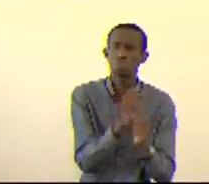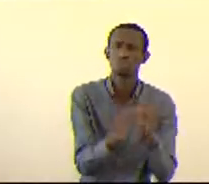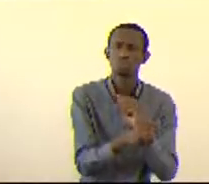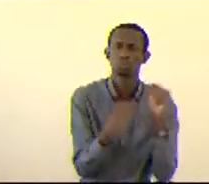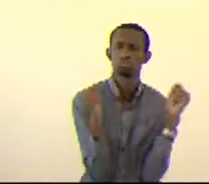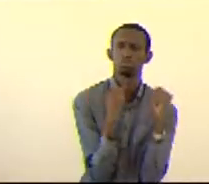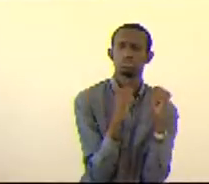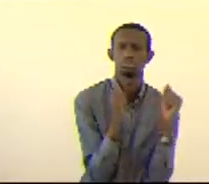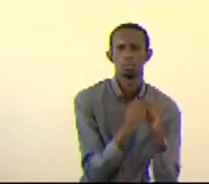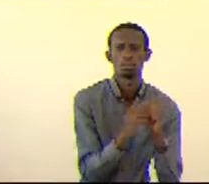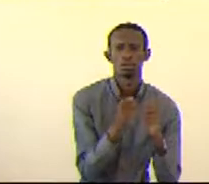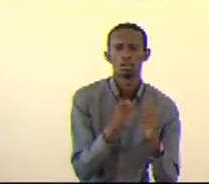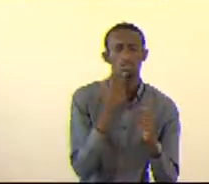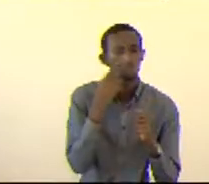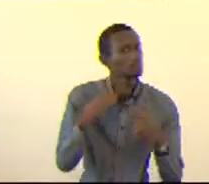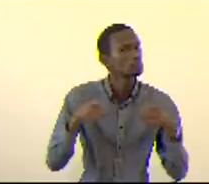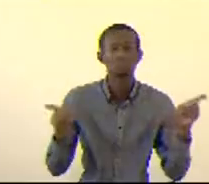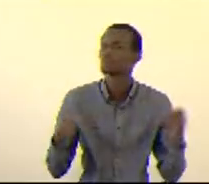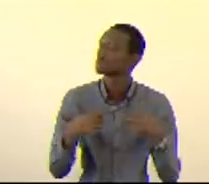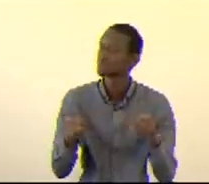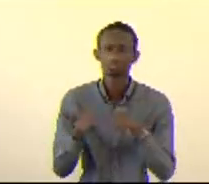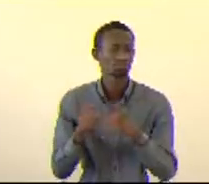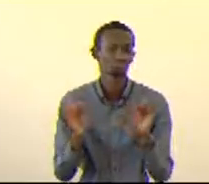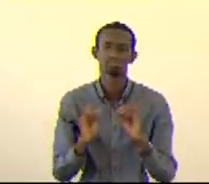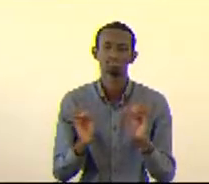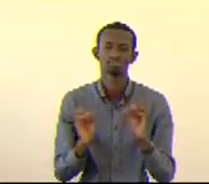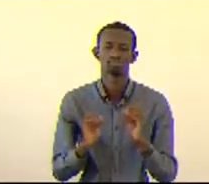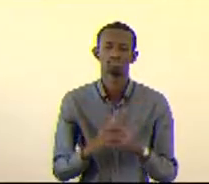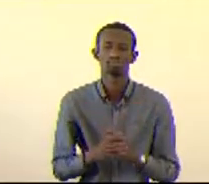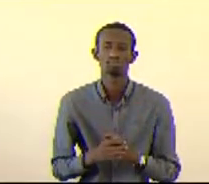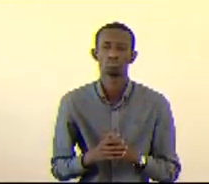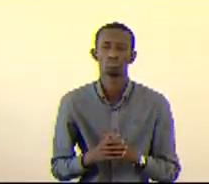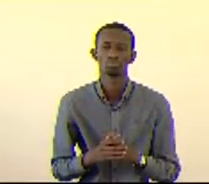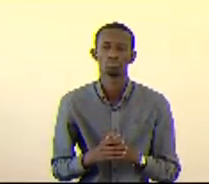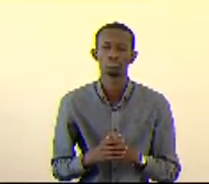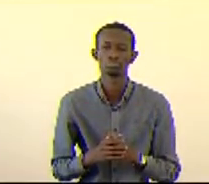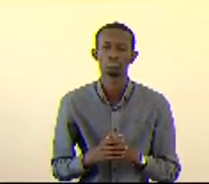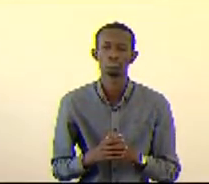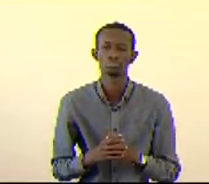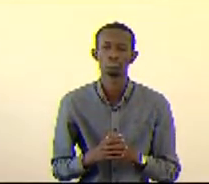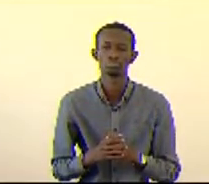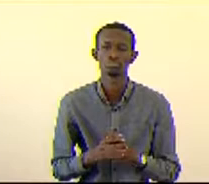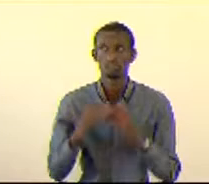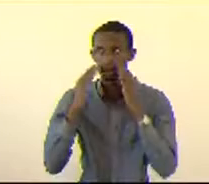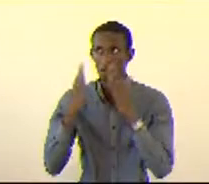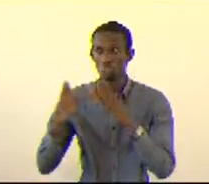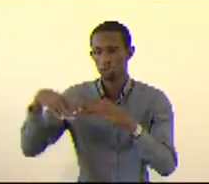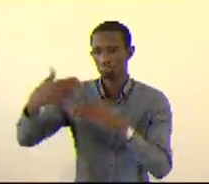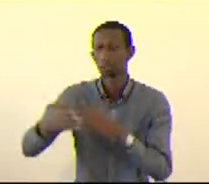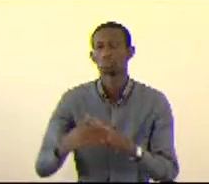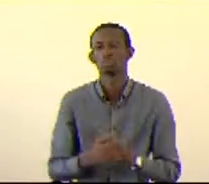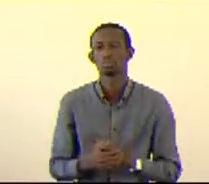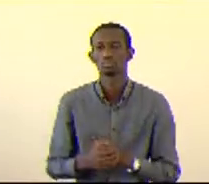one is almost six times the other one. And so that's what we are saying. Okay. Looking at the next one, we